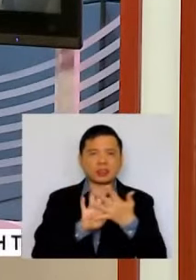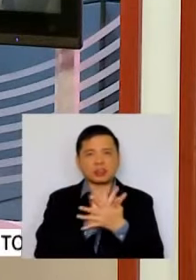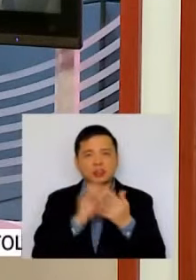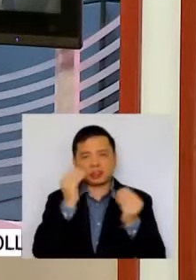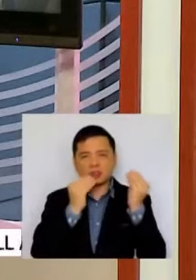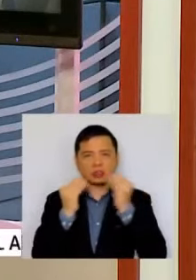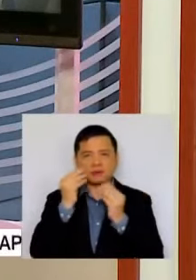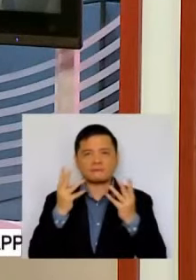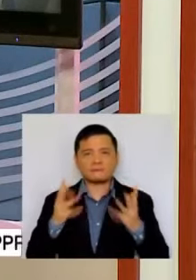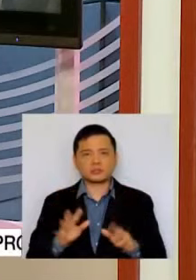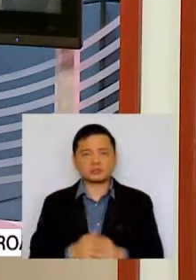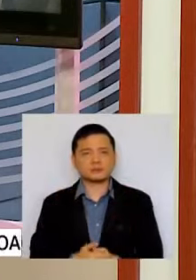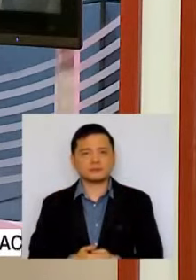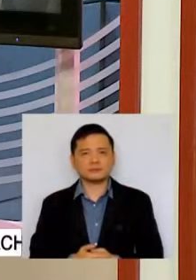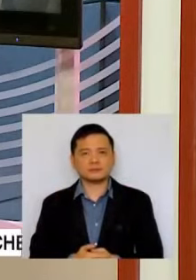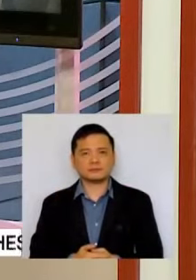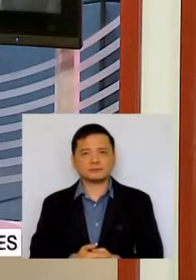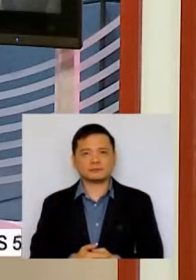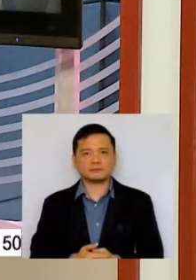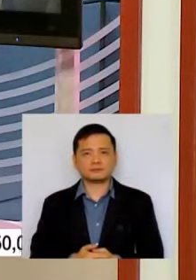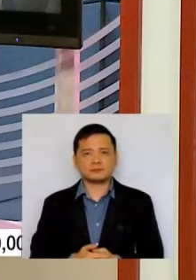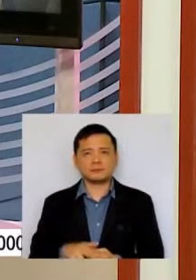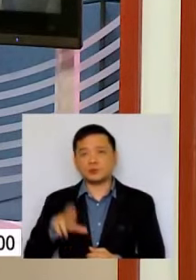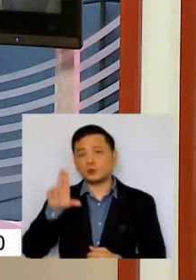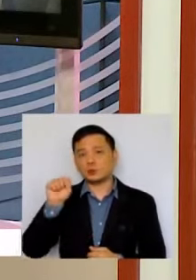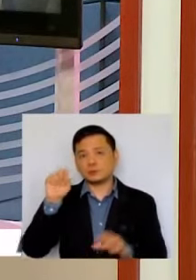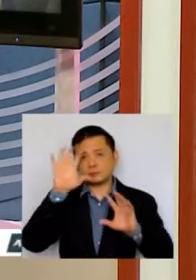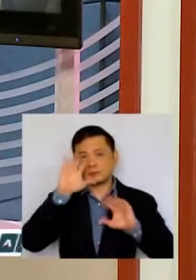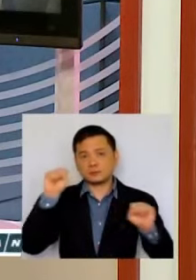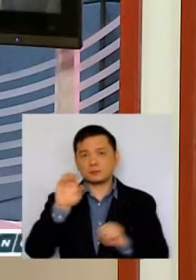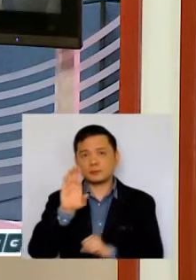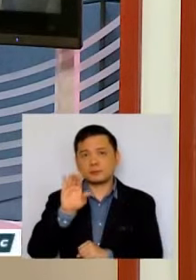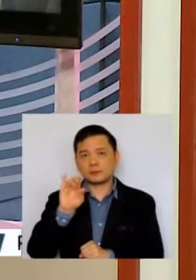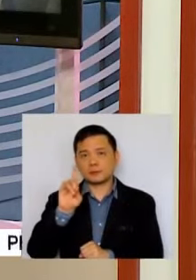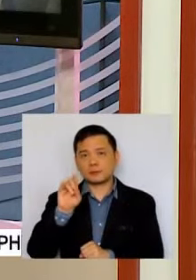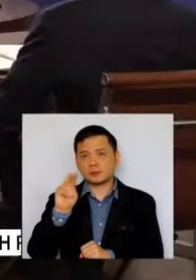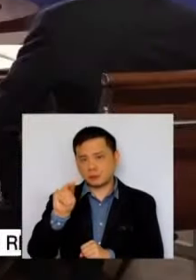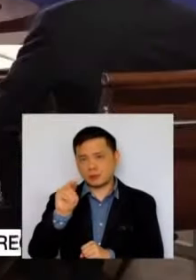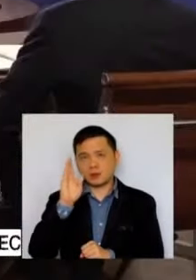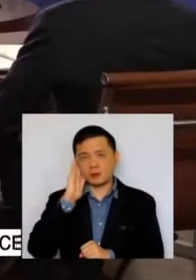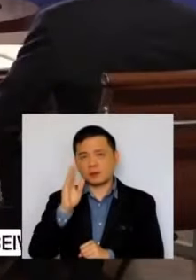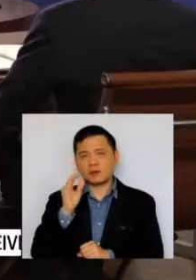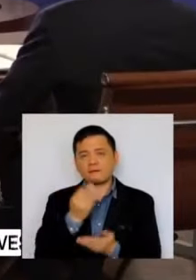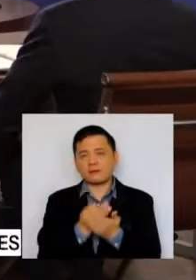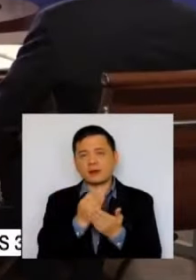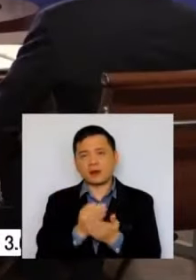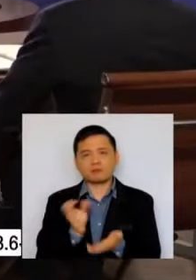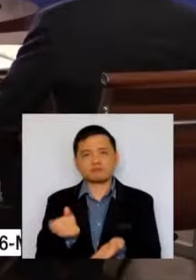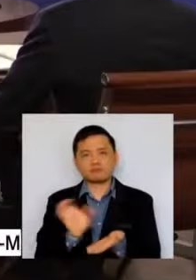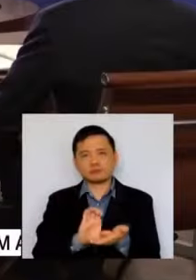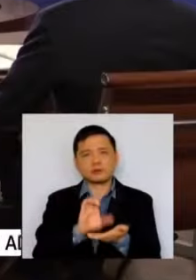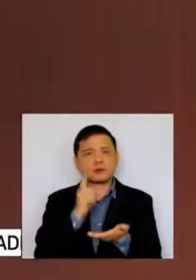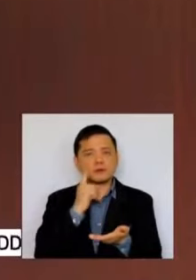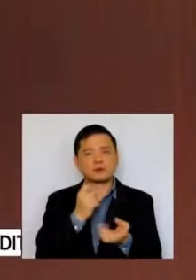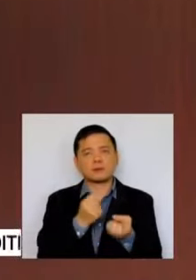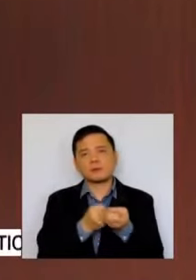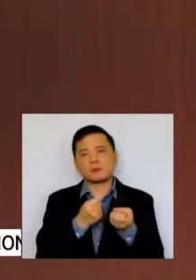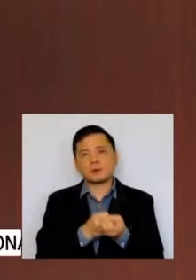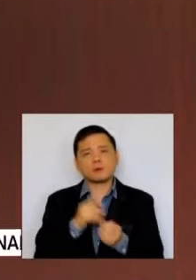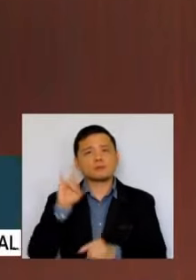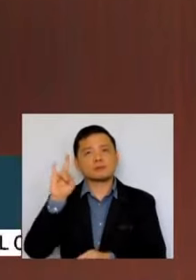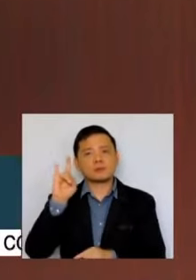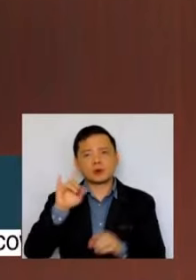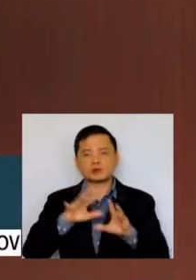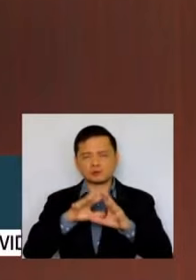Well, U.S. President Joe Biden pledges a new fund to support free press worldwide. At the first-of-its-kind virtual summit for